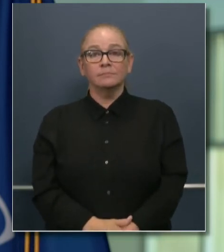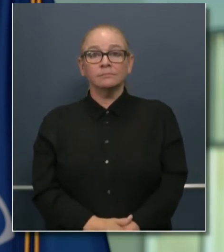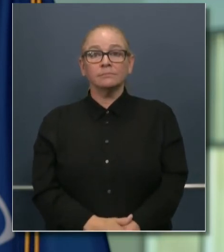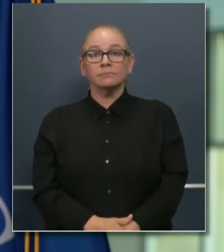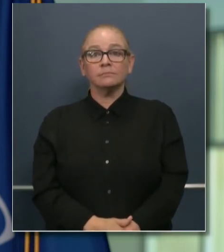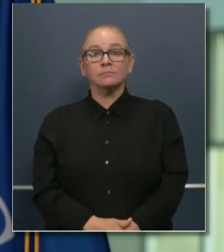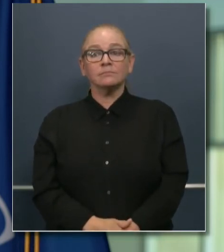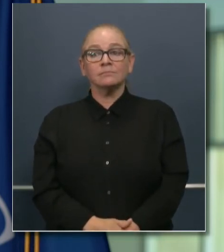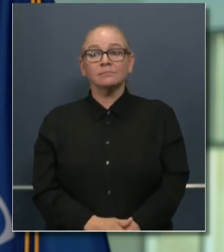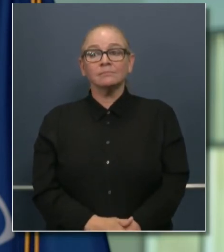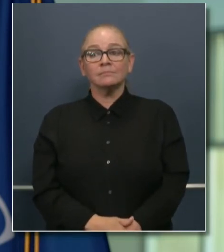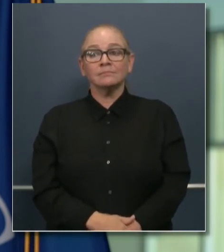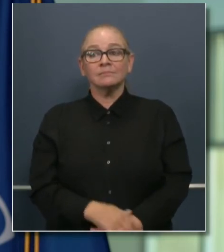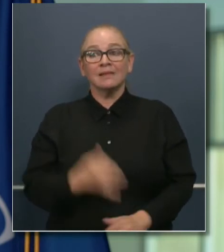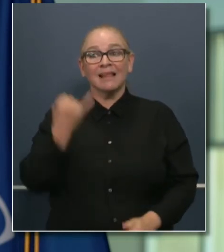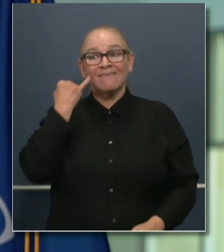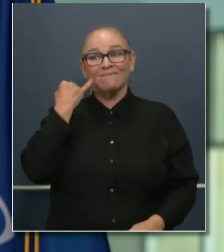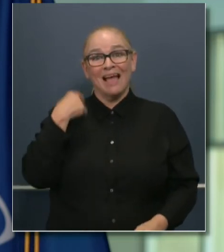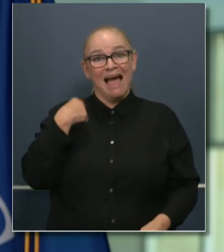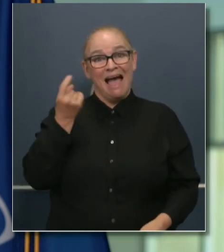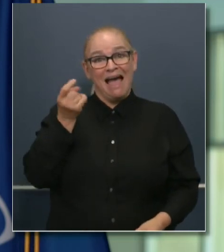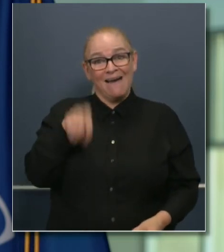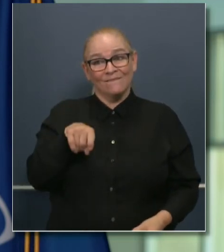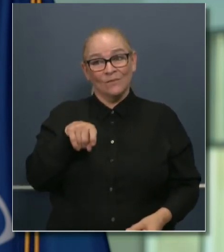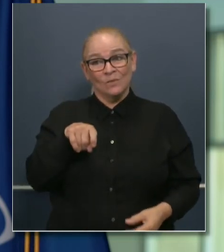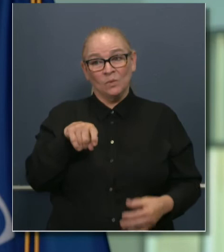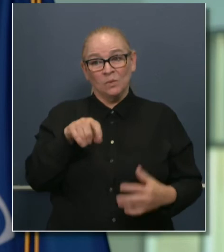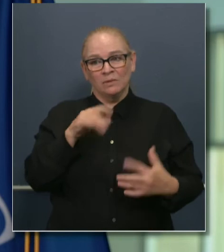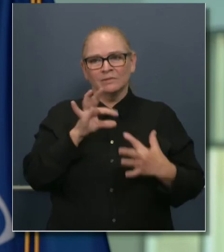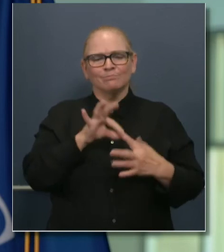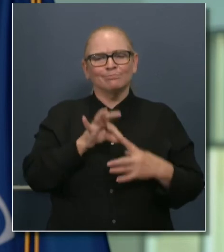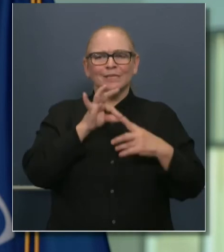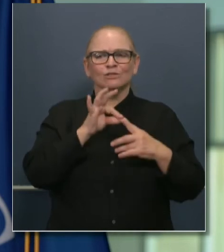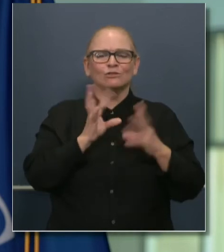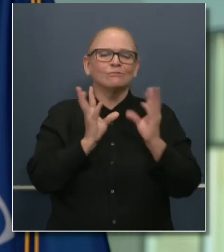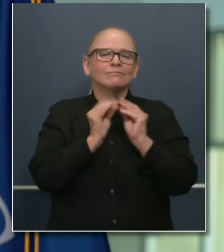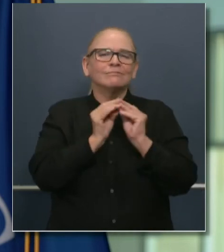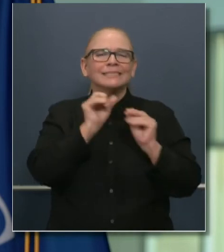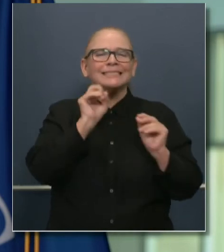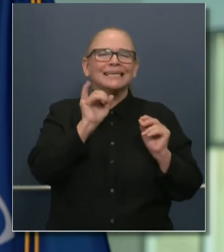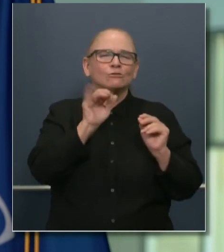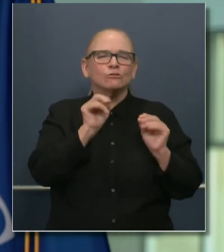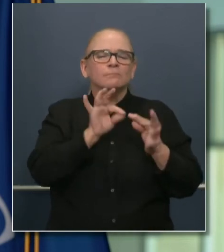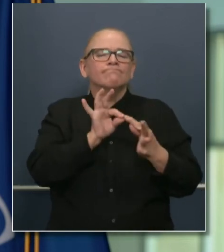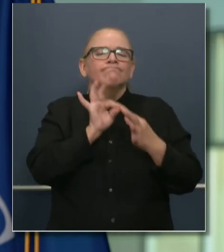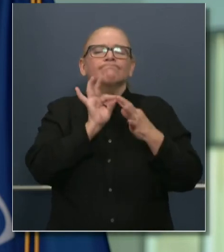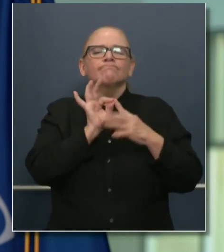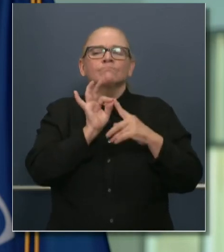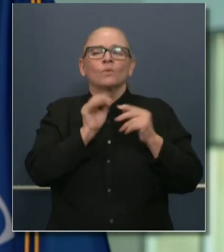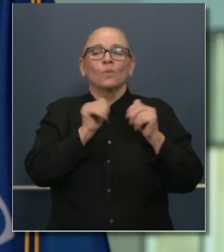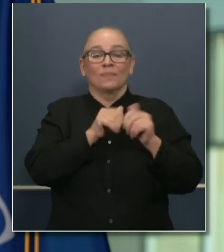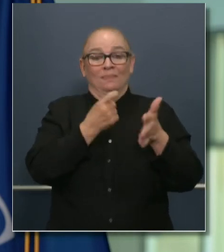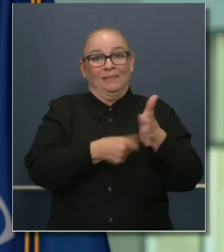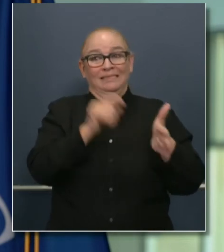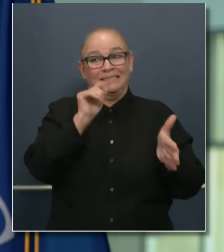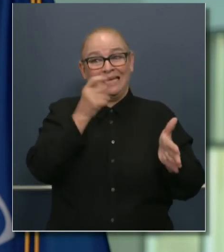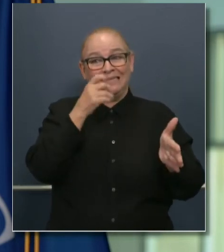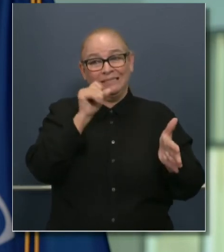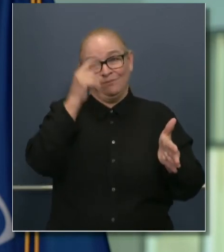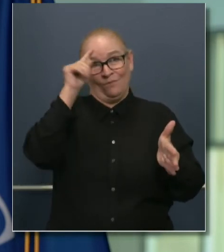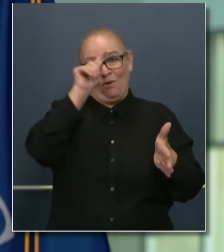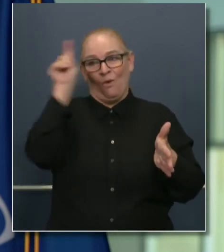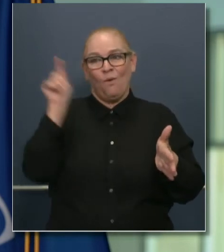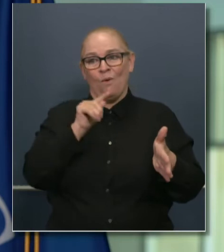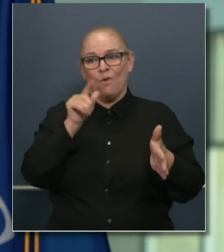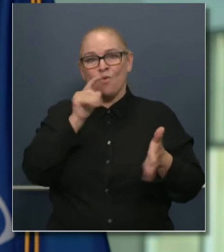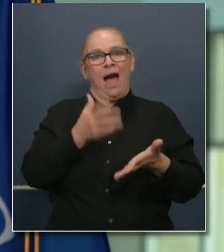necessary to have a special session, and you reference a special session in terms of revenue, there's been other requests of consideration